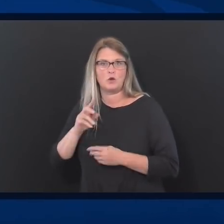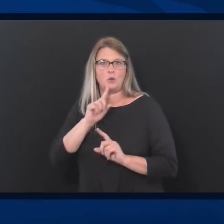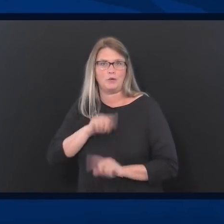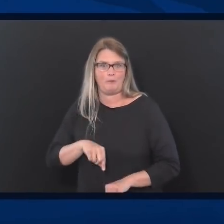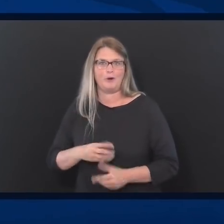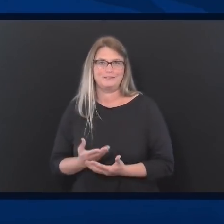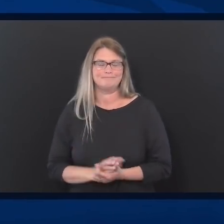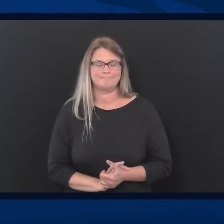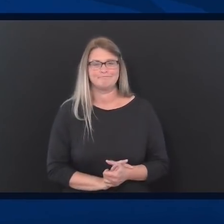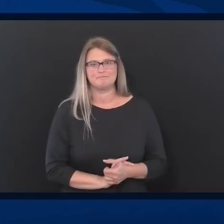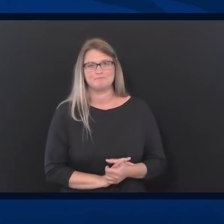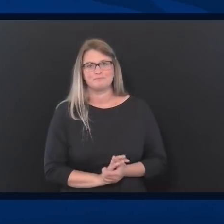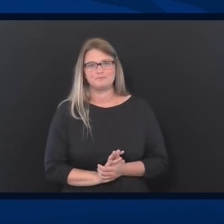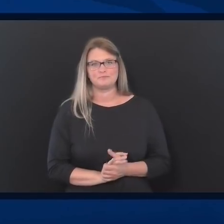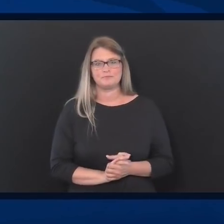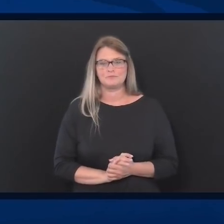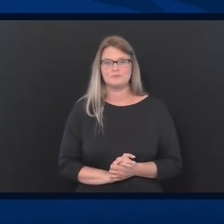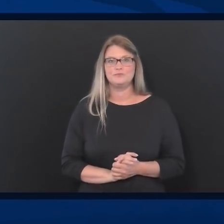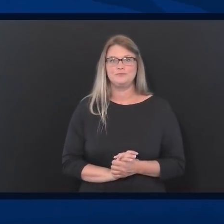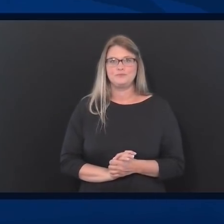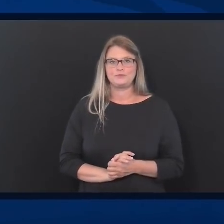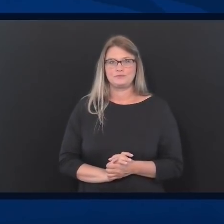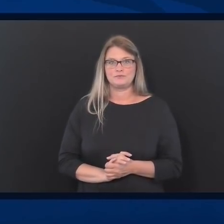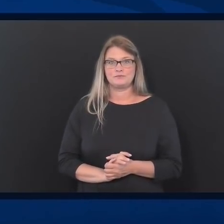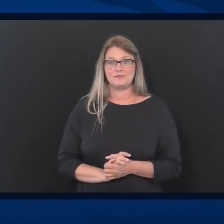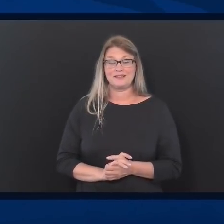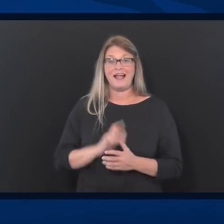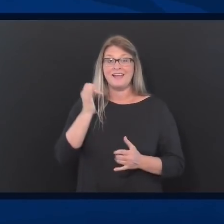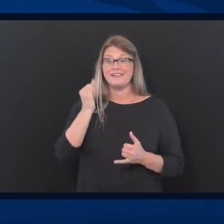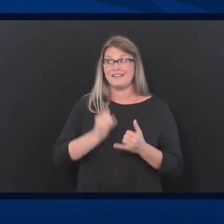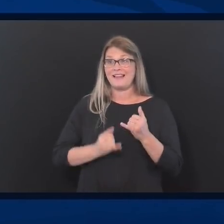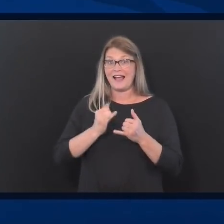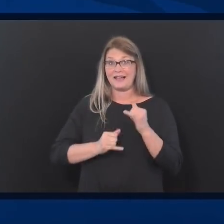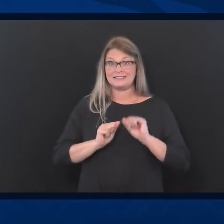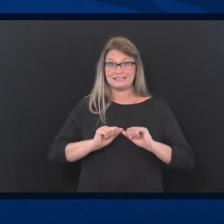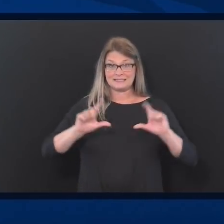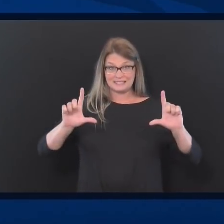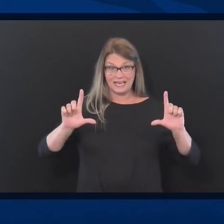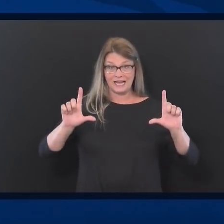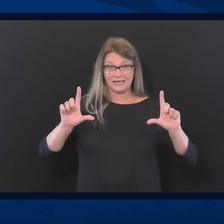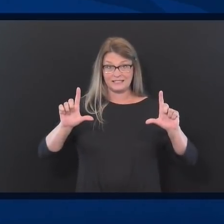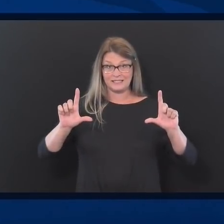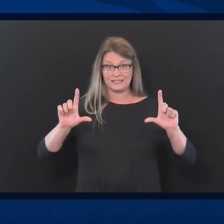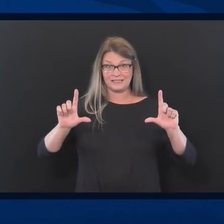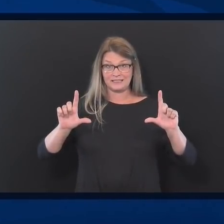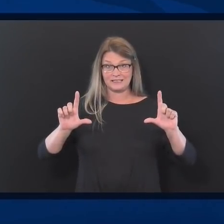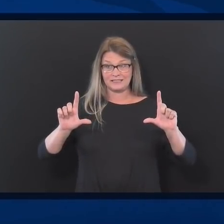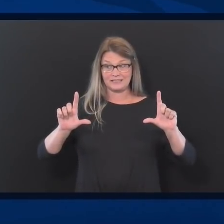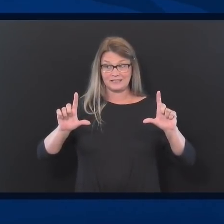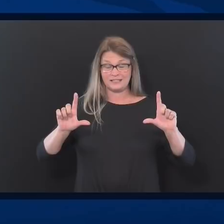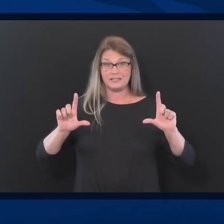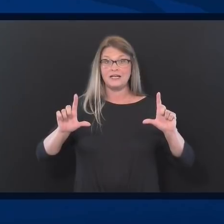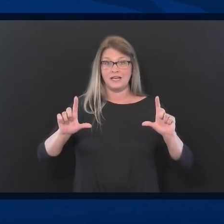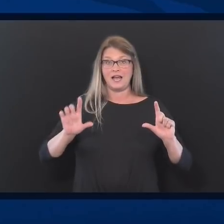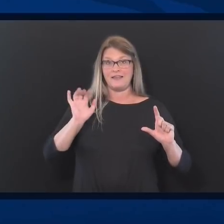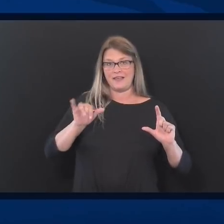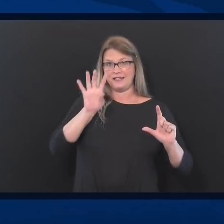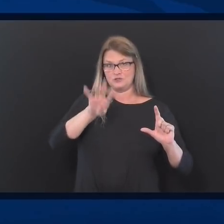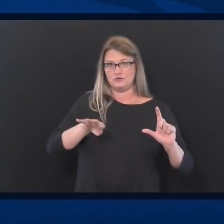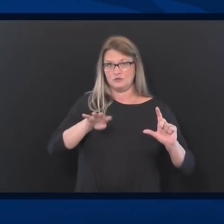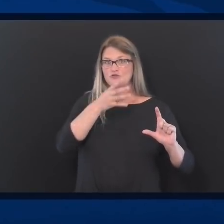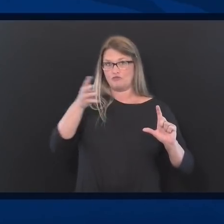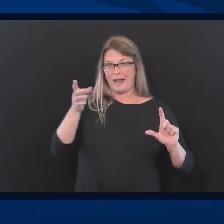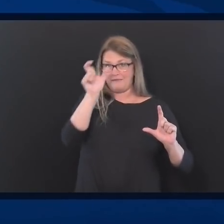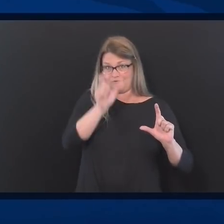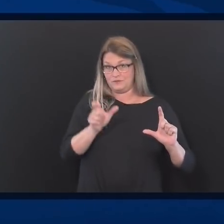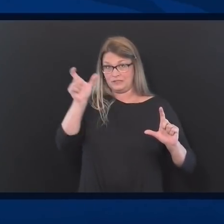others. And then the last slide here is looking at the